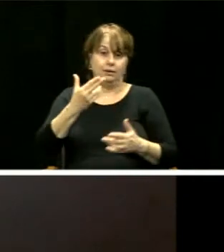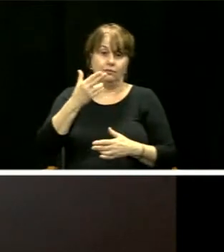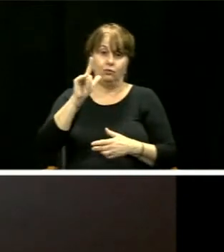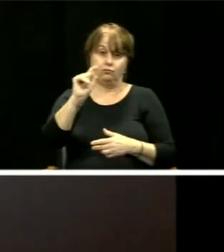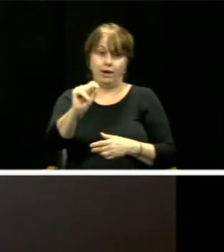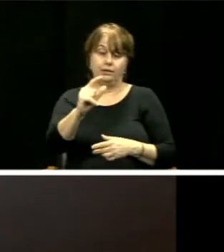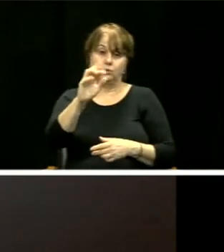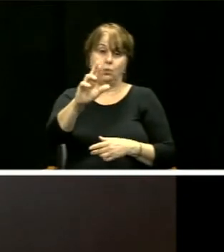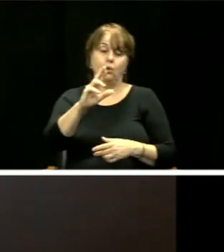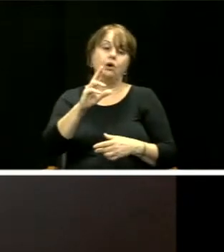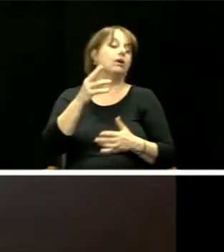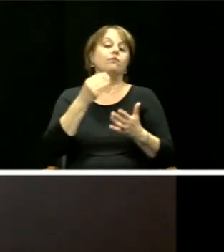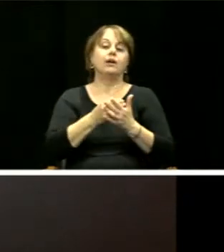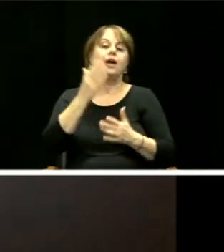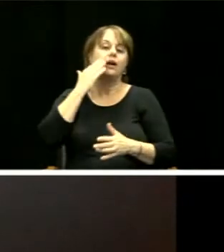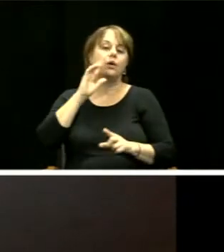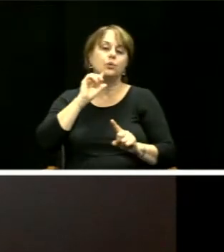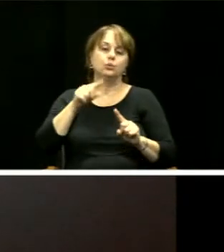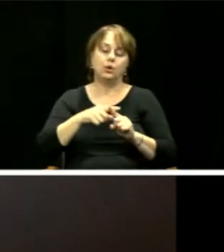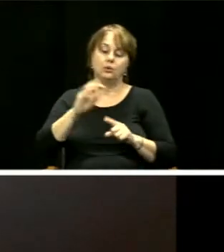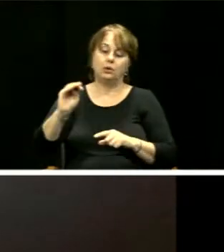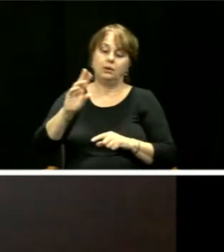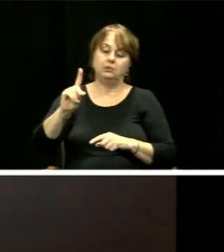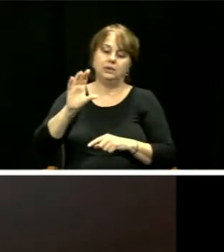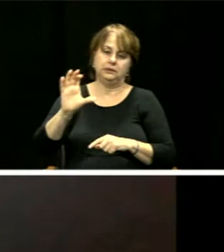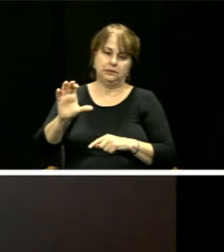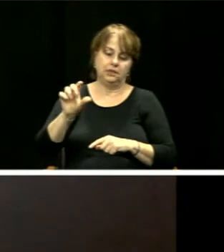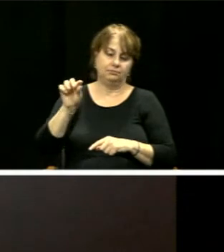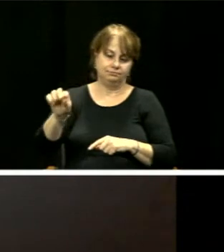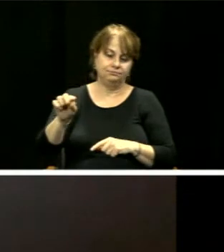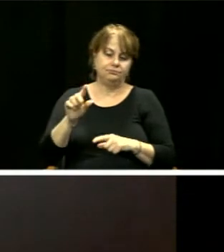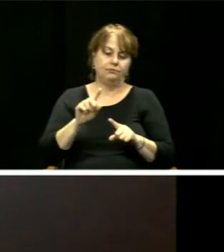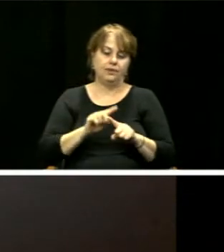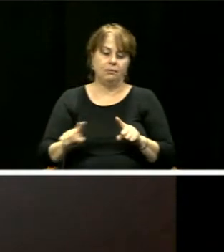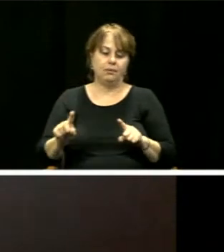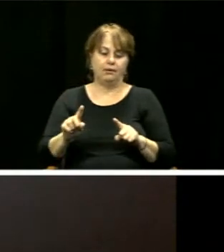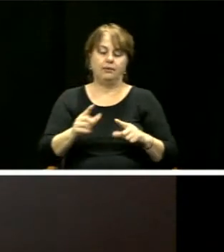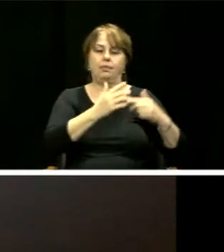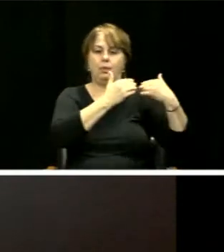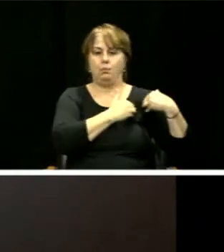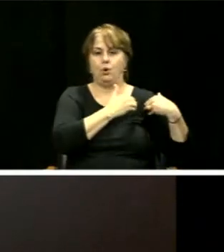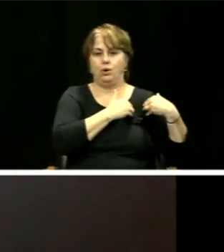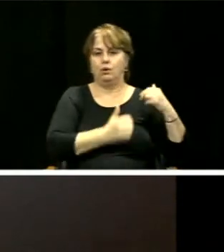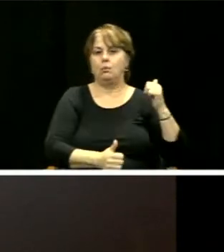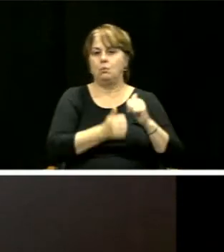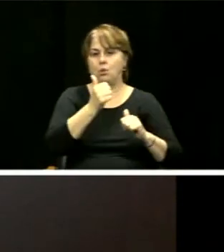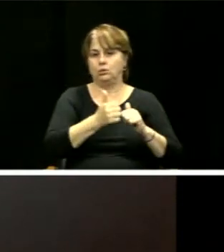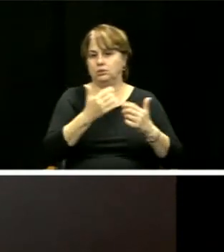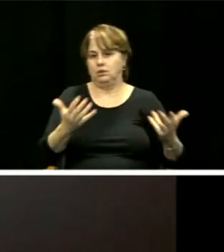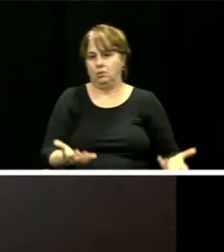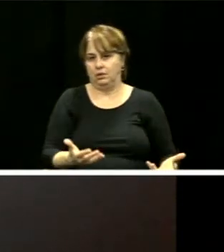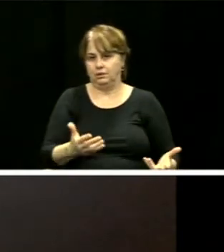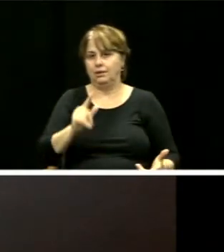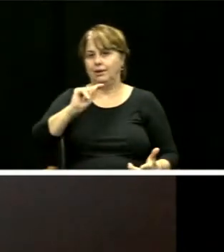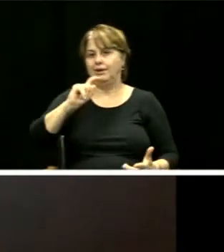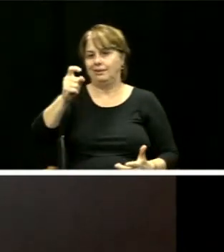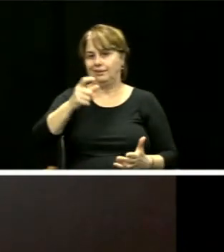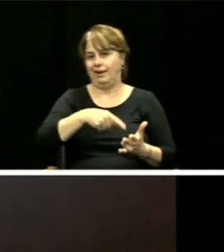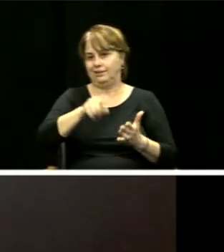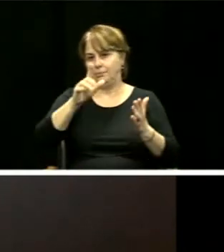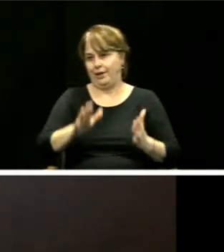know you're talking to MDC, some folks like that, but obviously the burden is going to fall back on the taxpayers,